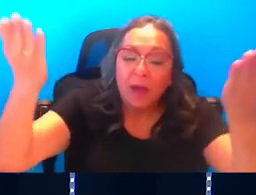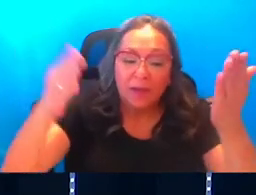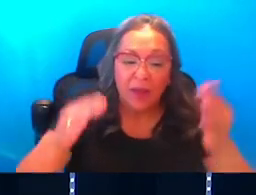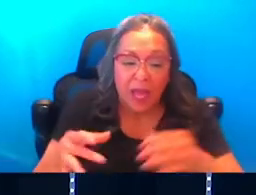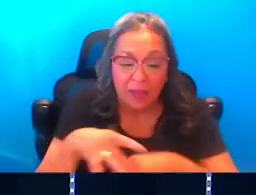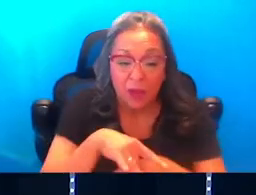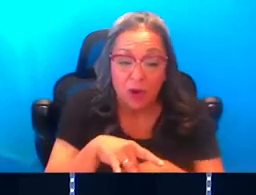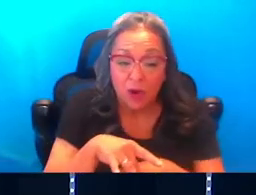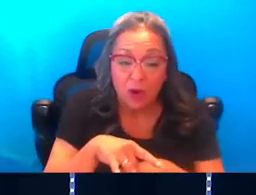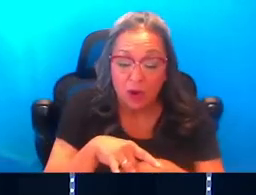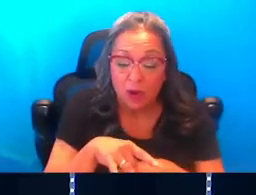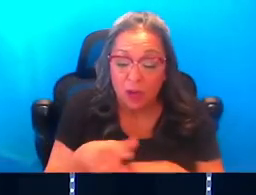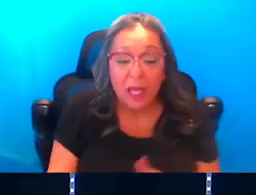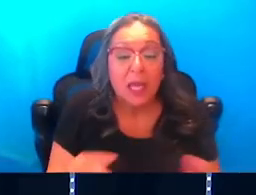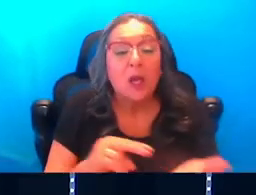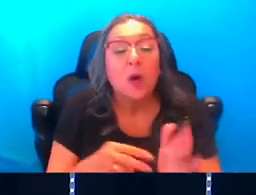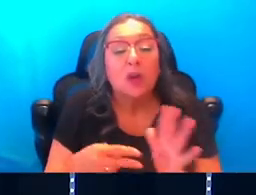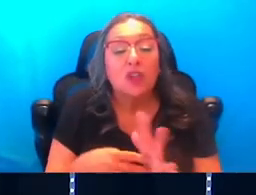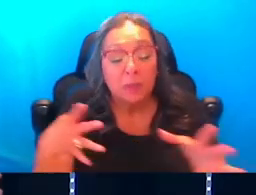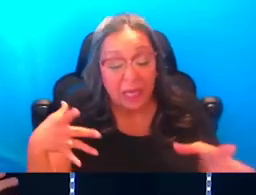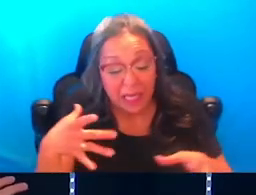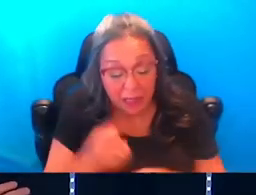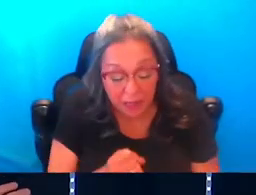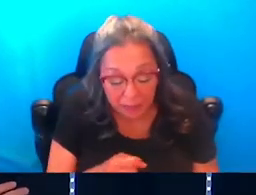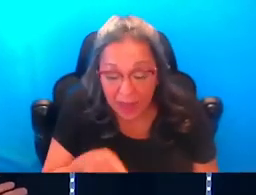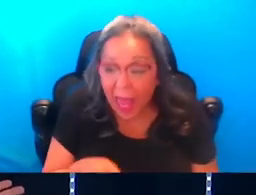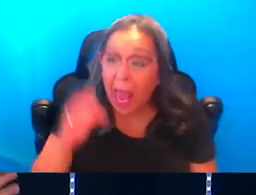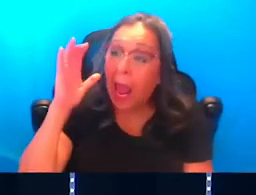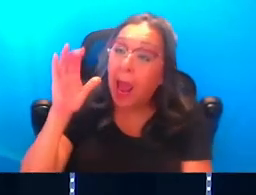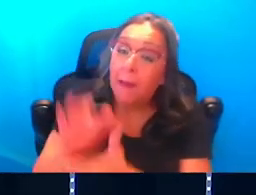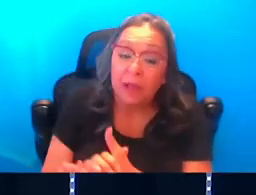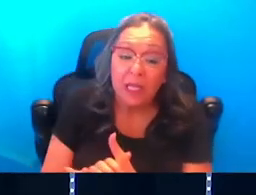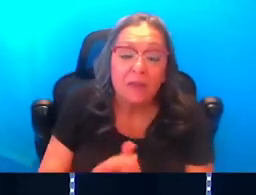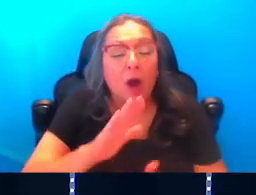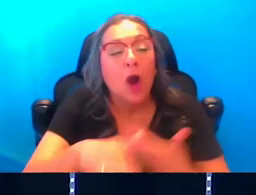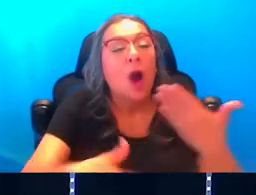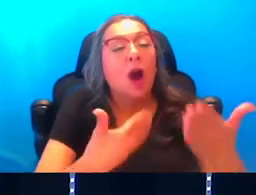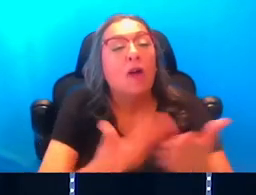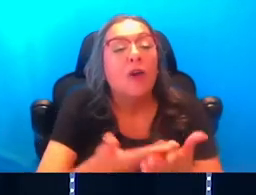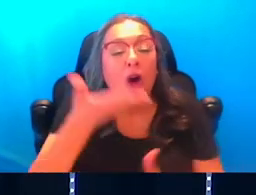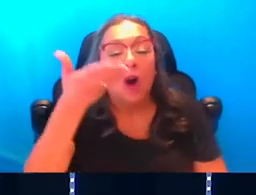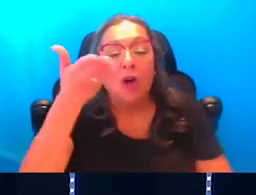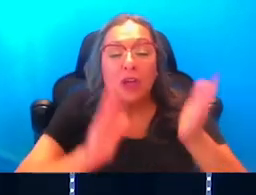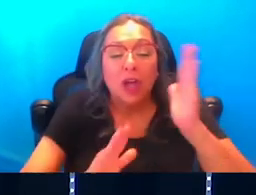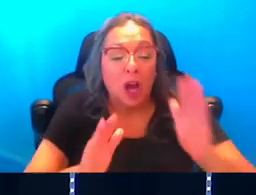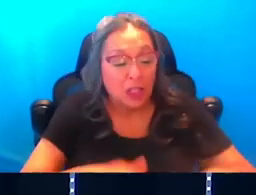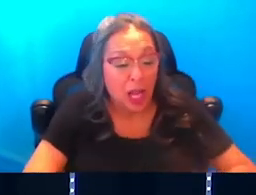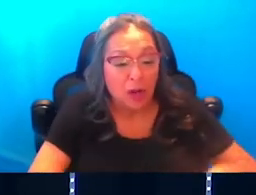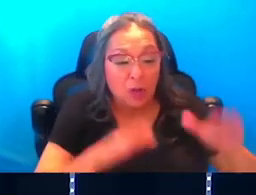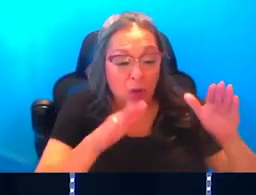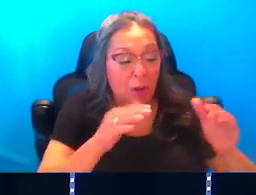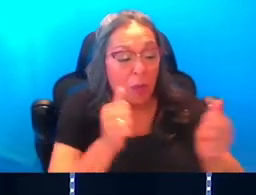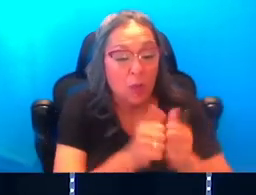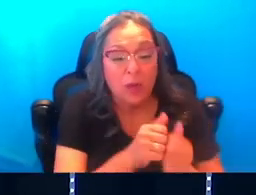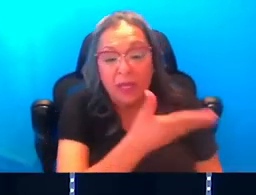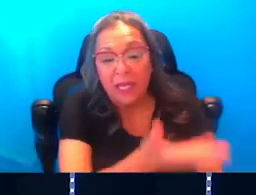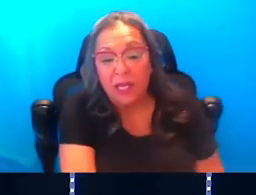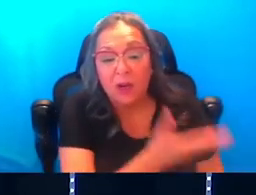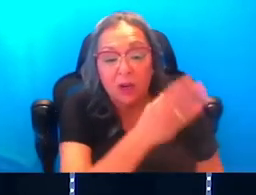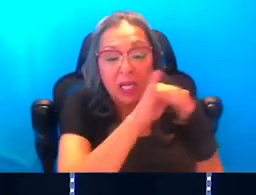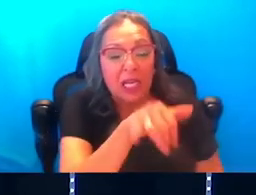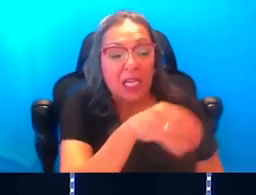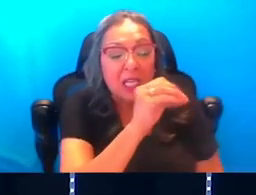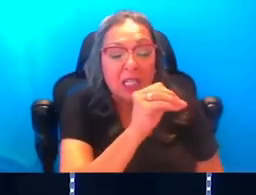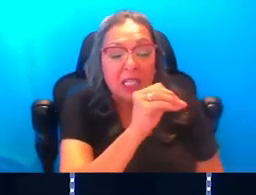saying, I believe. She's saying, of all the gods in the ancient world, even the gods that I grew up with in Jericho, she's like, Yahweh